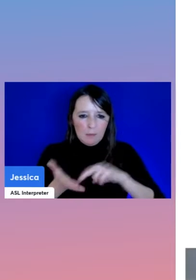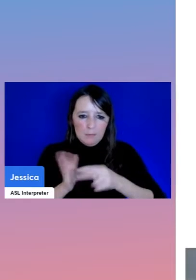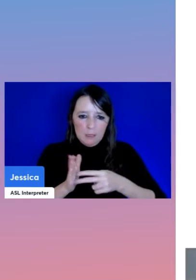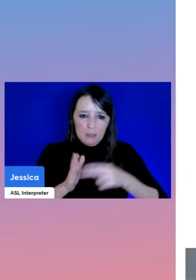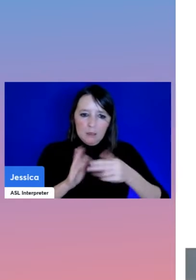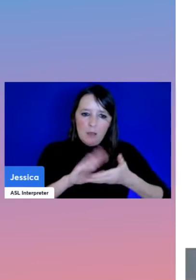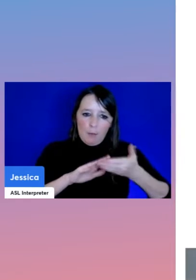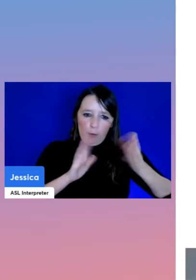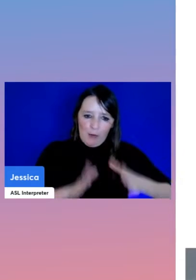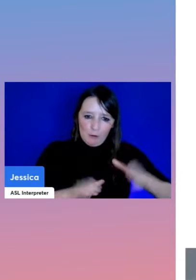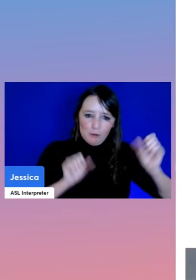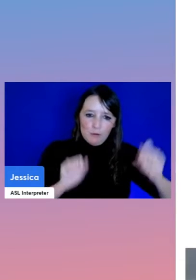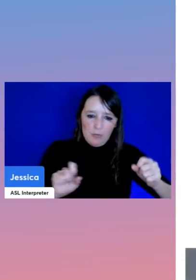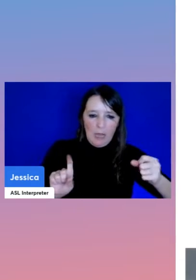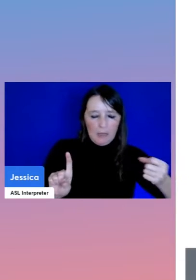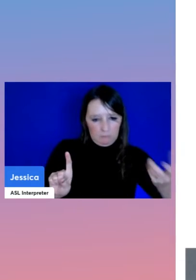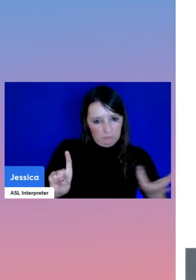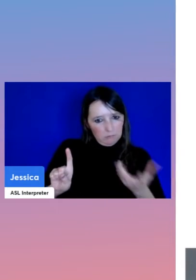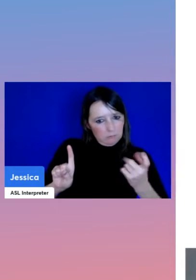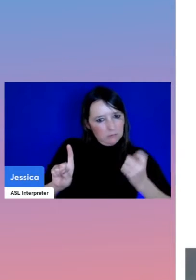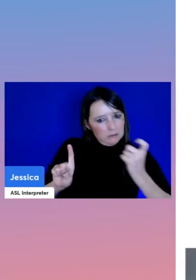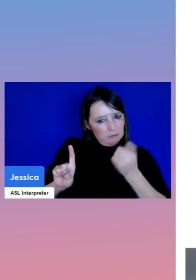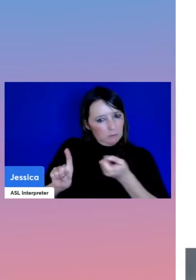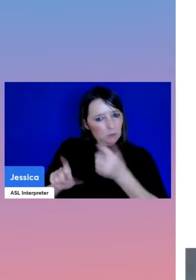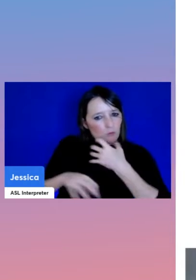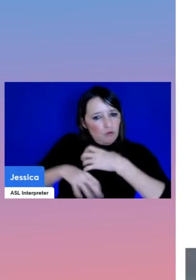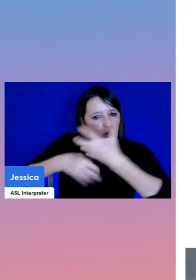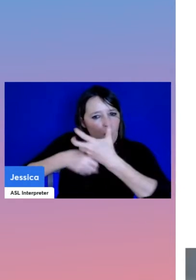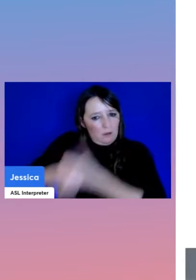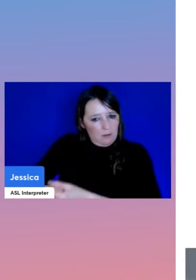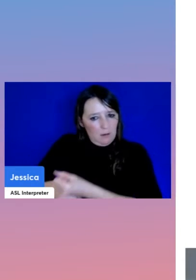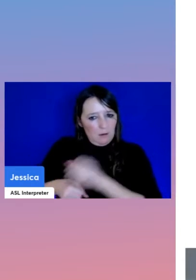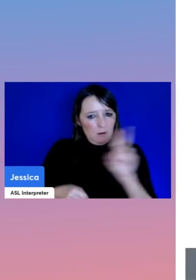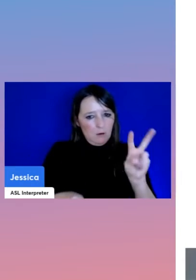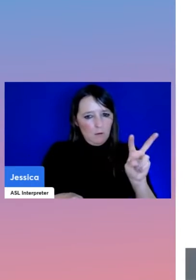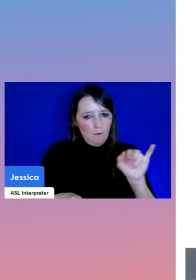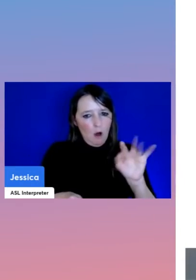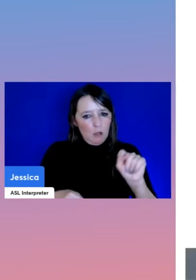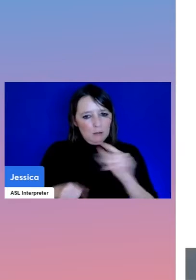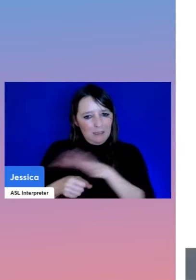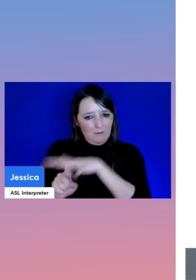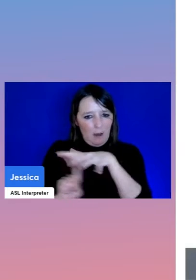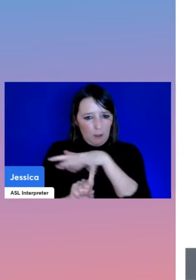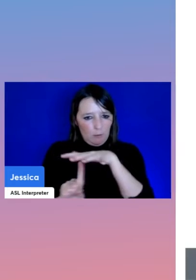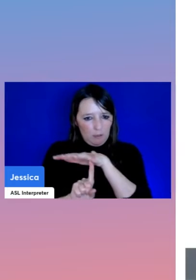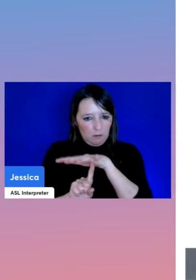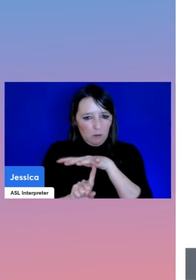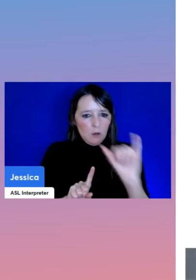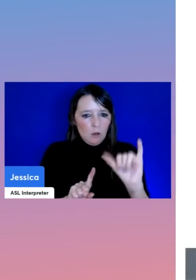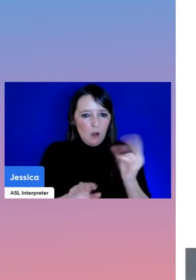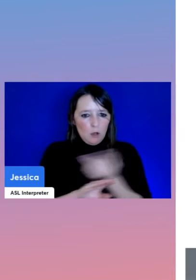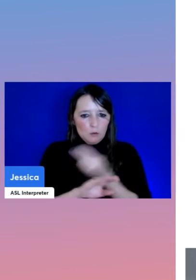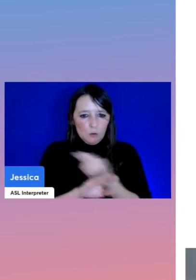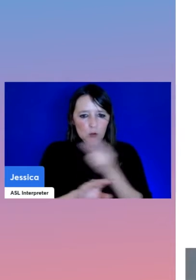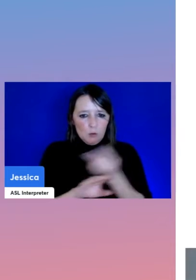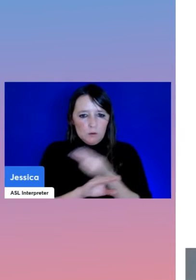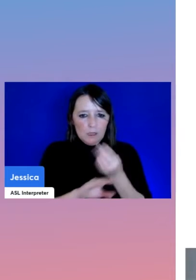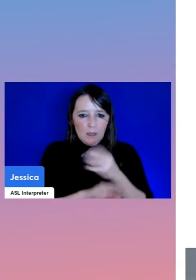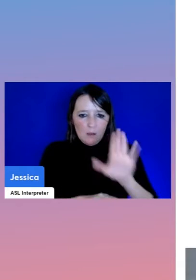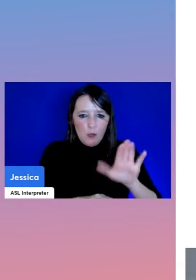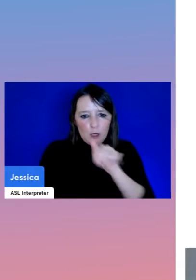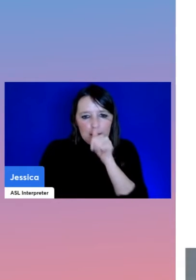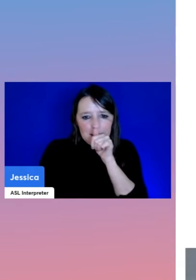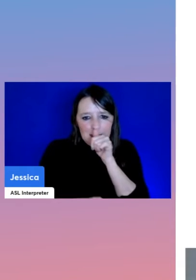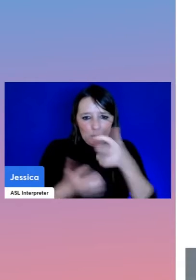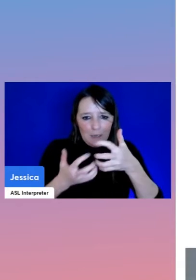process to a trusted Vault environment, easing operation by using Vault's transit secret engine for